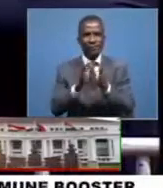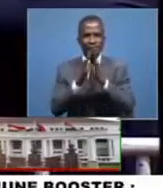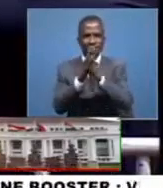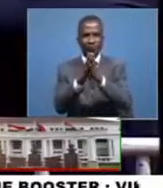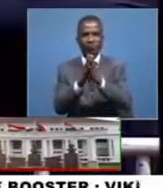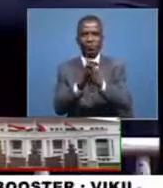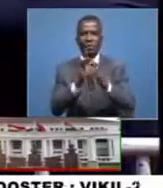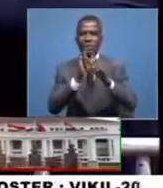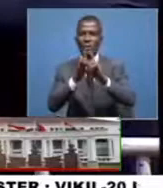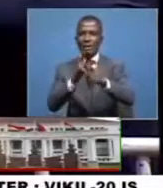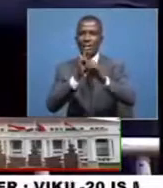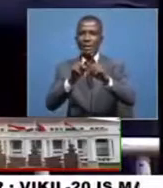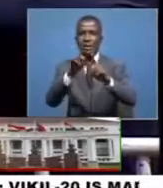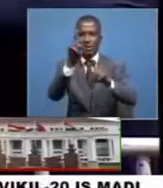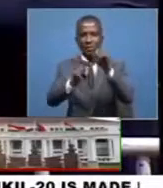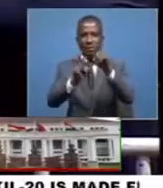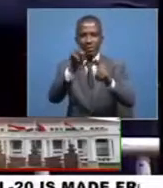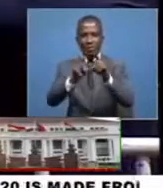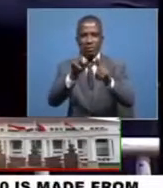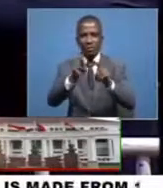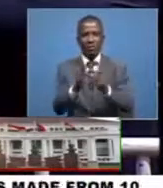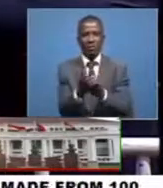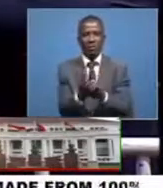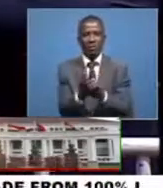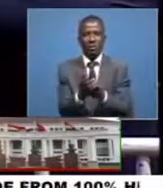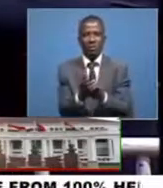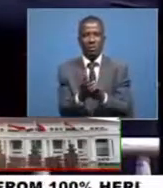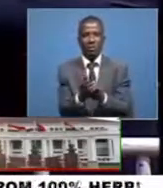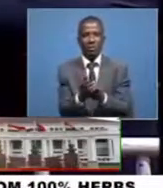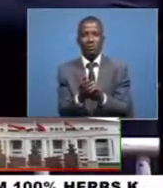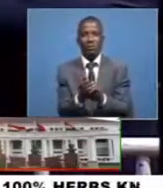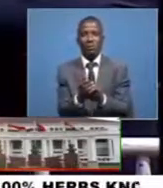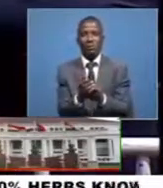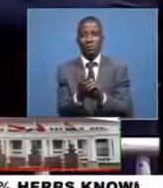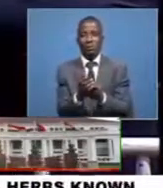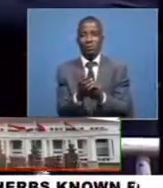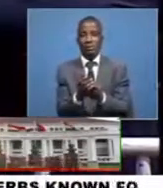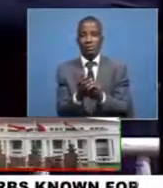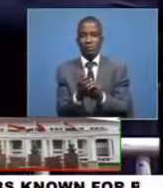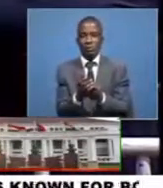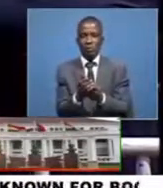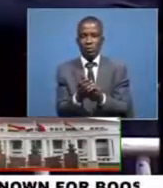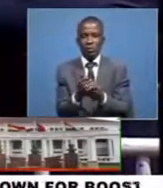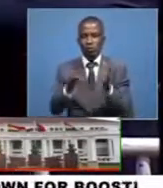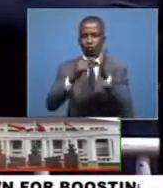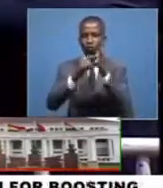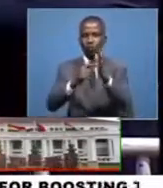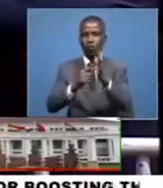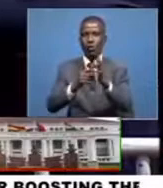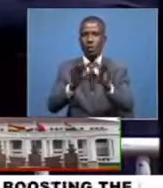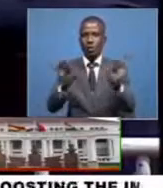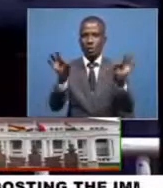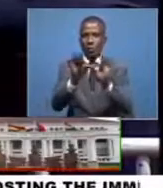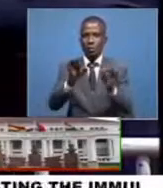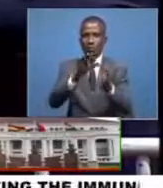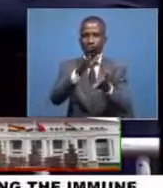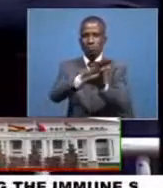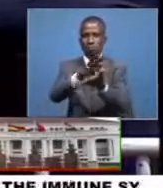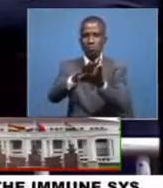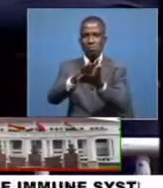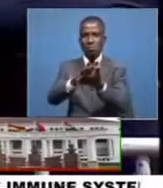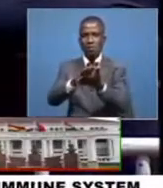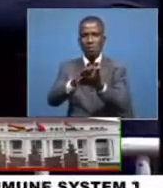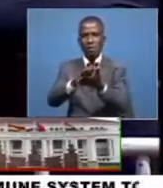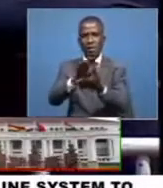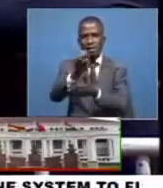to answer interrogatories and for them to produce certain documents. The chairperson